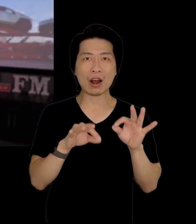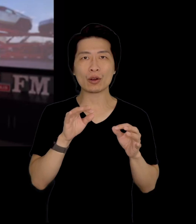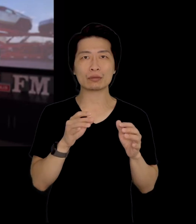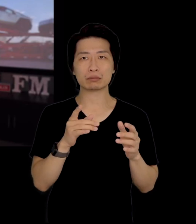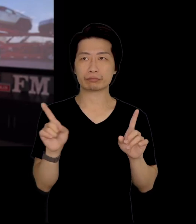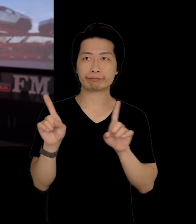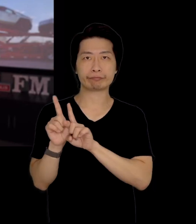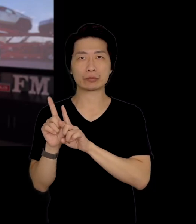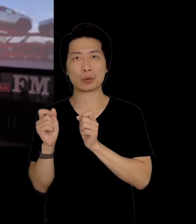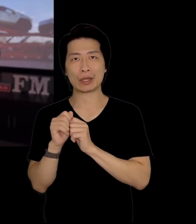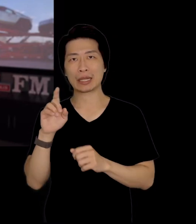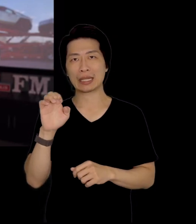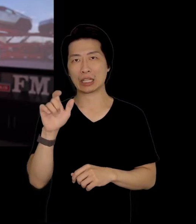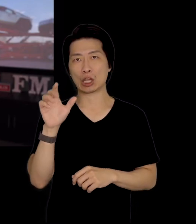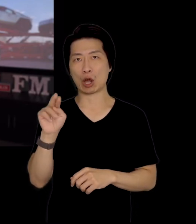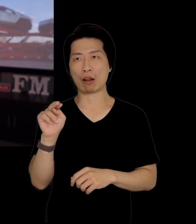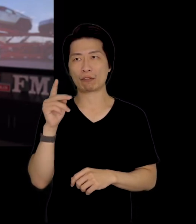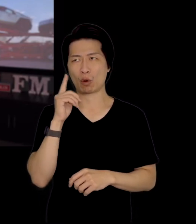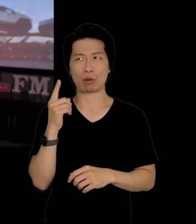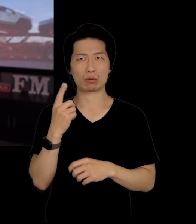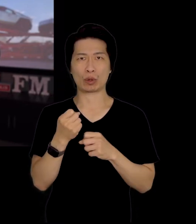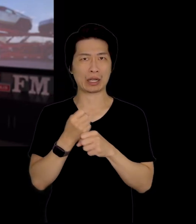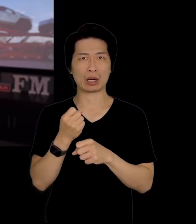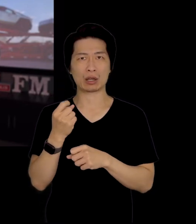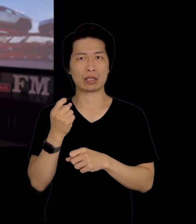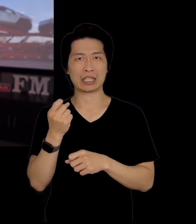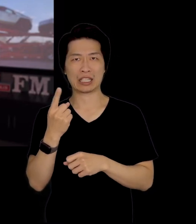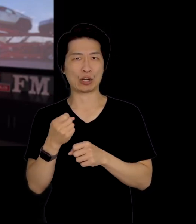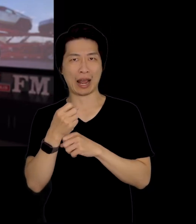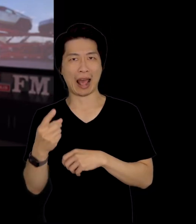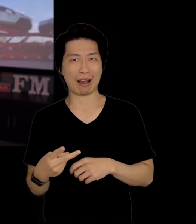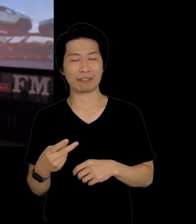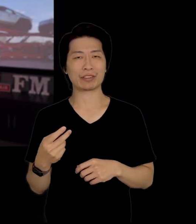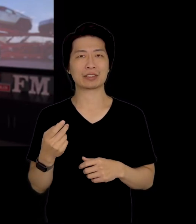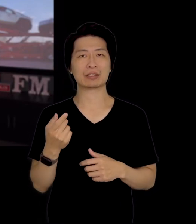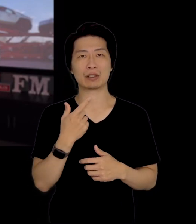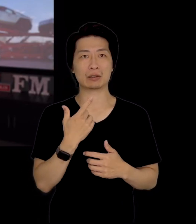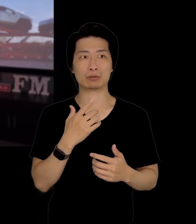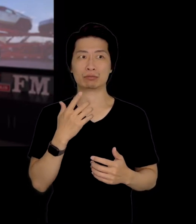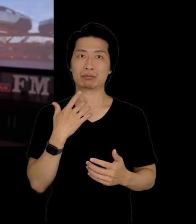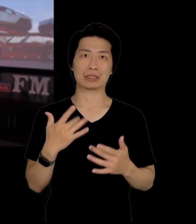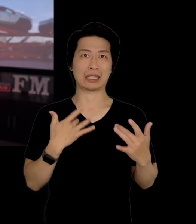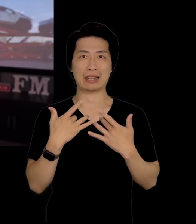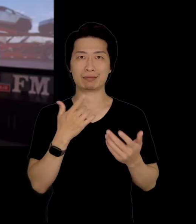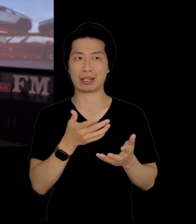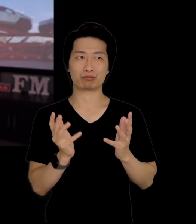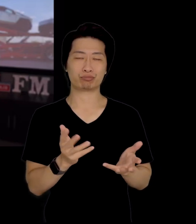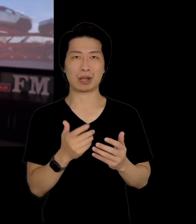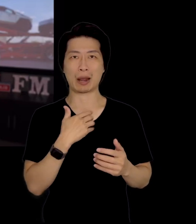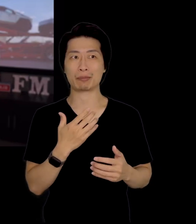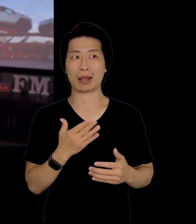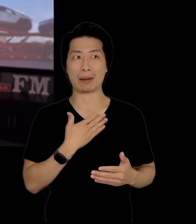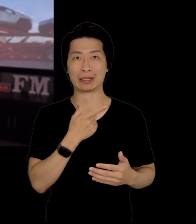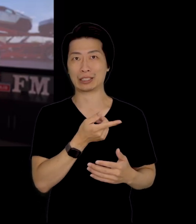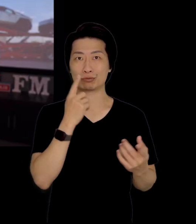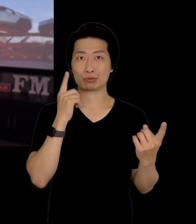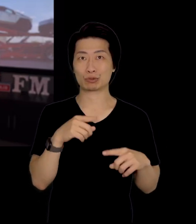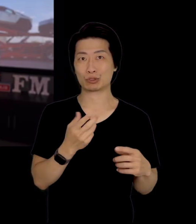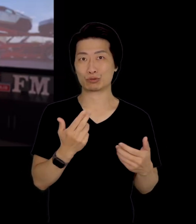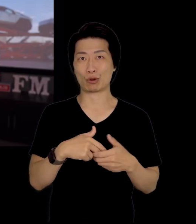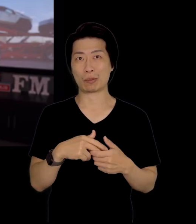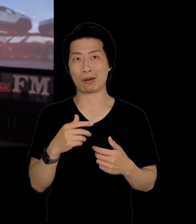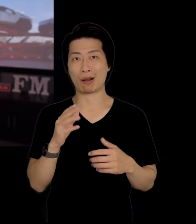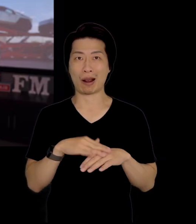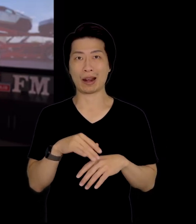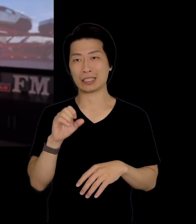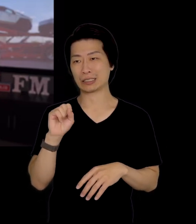that he found while being next to Elon for the last year and a half. So I'm super excited for that conversation. And thank you to Walter for agreeing to